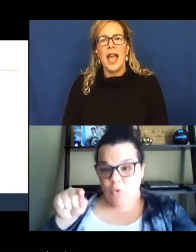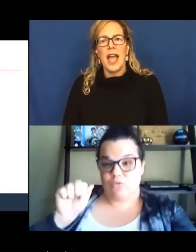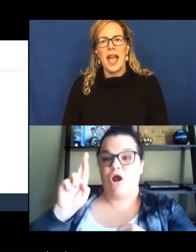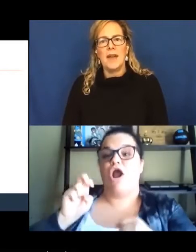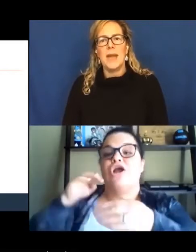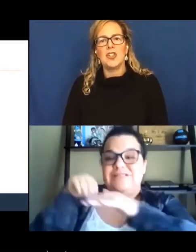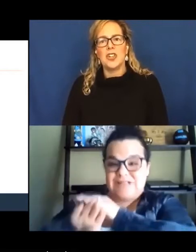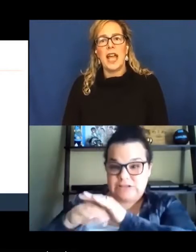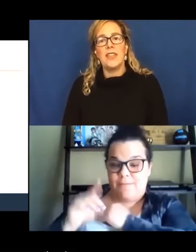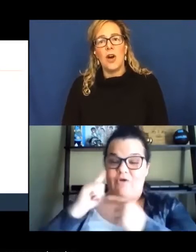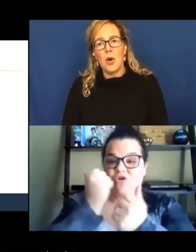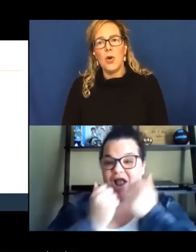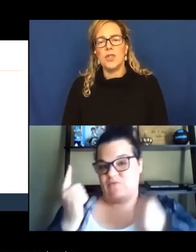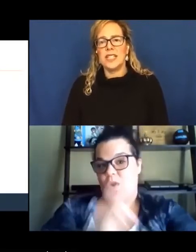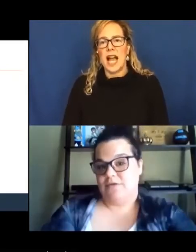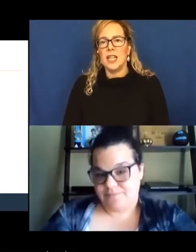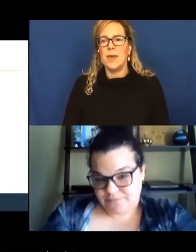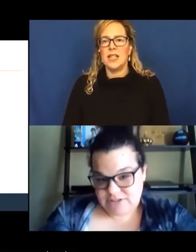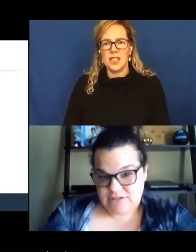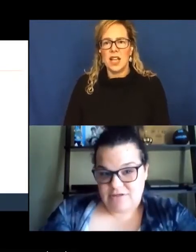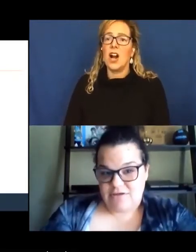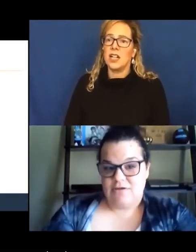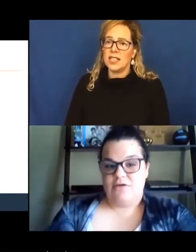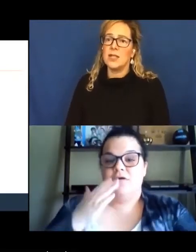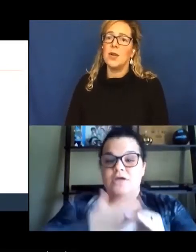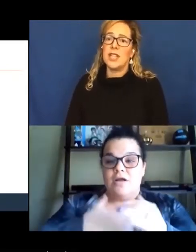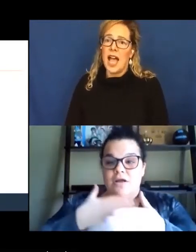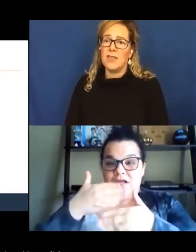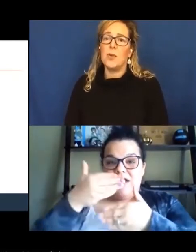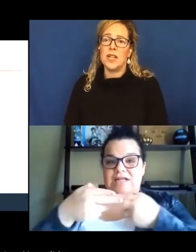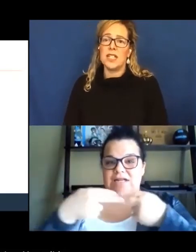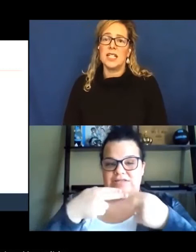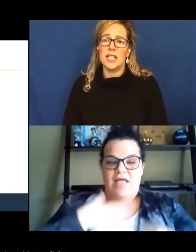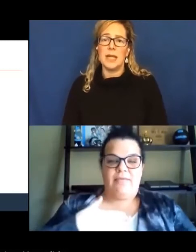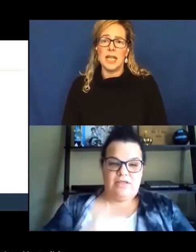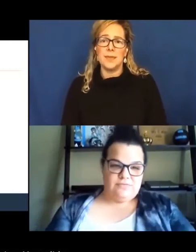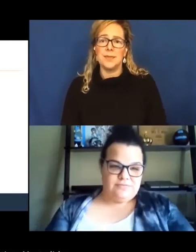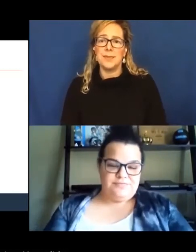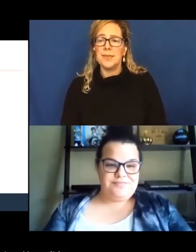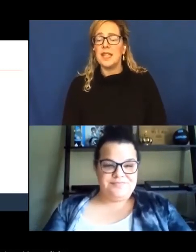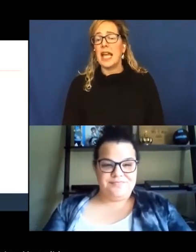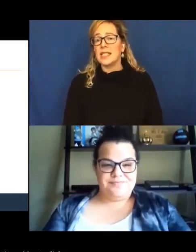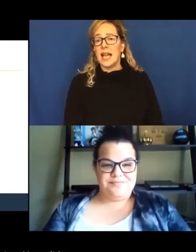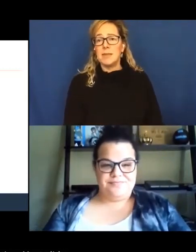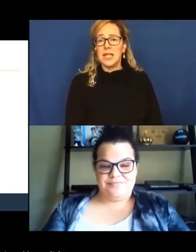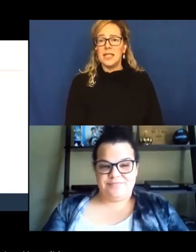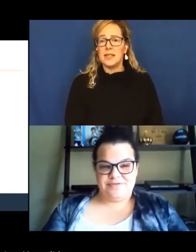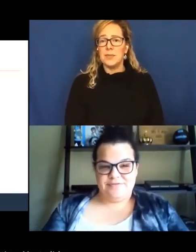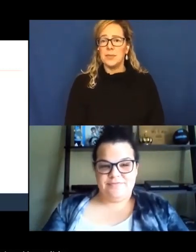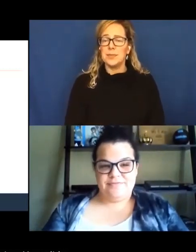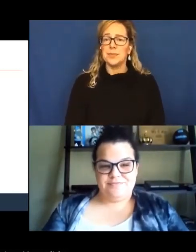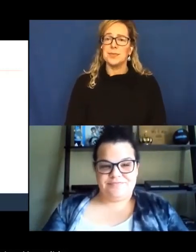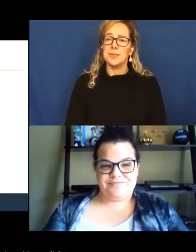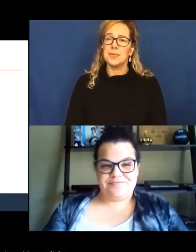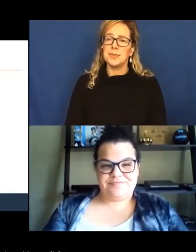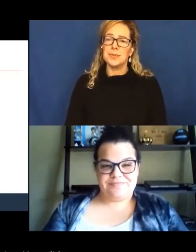aware and make sure that those documents are accessible to everyone attending the meeting. Next slide, please.